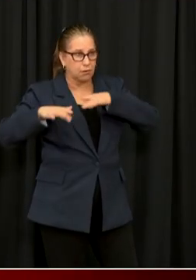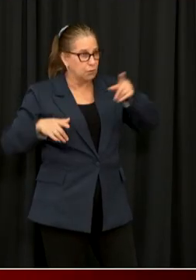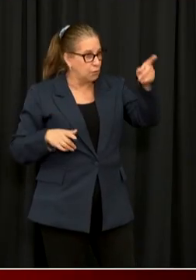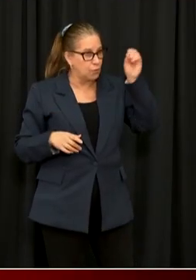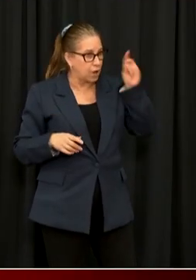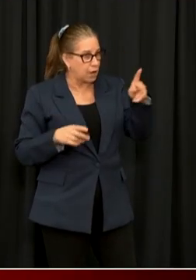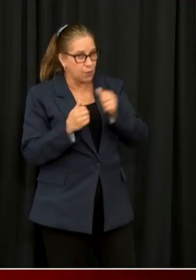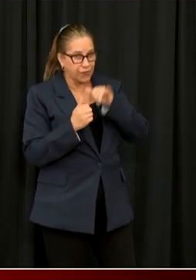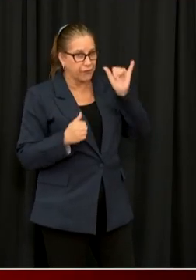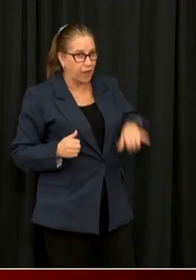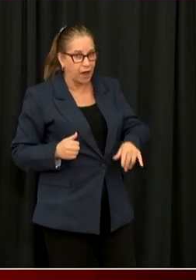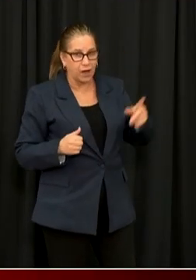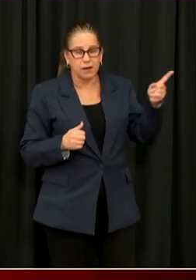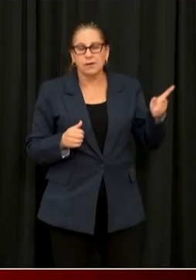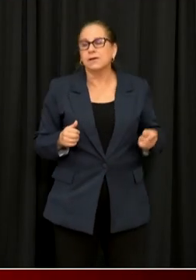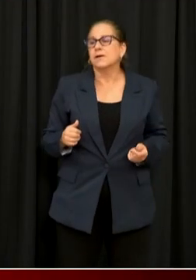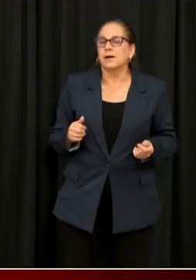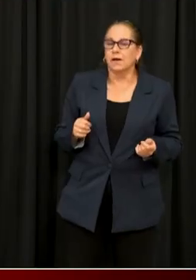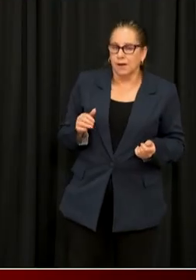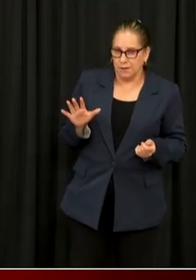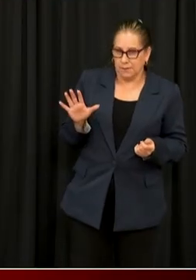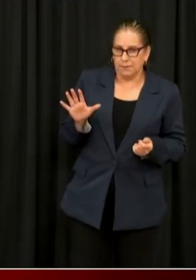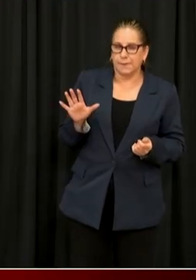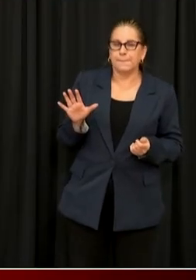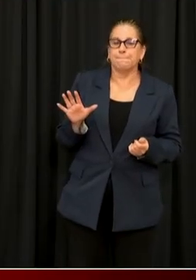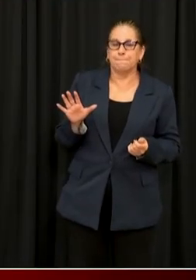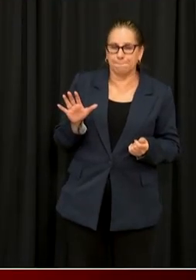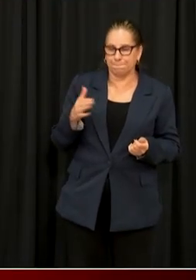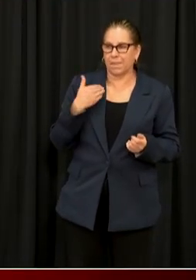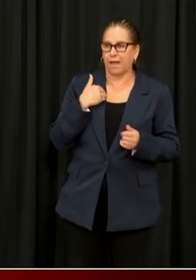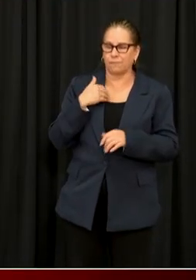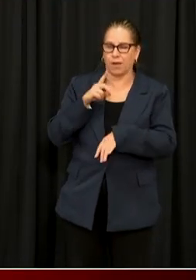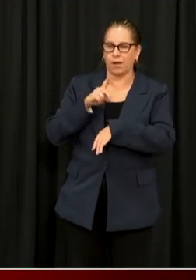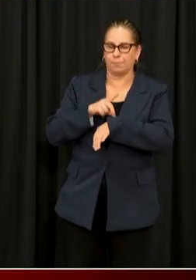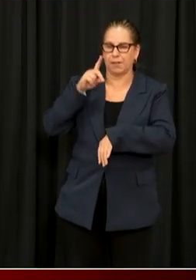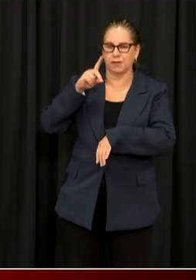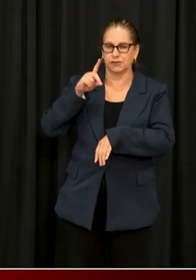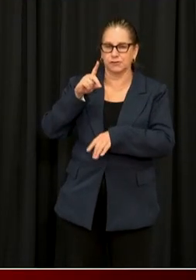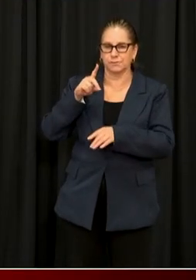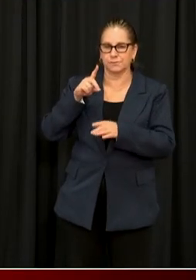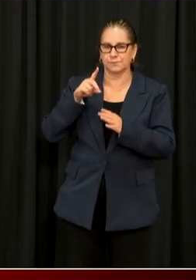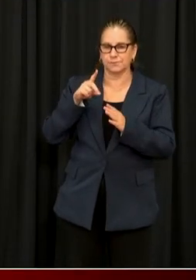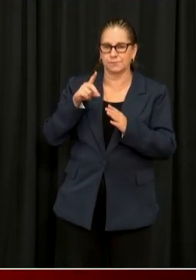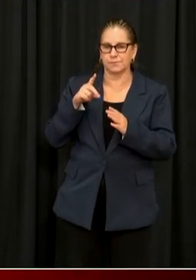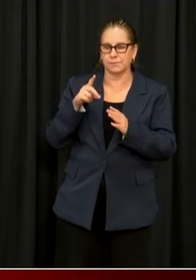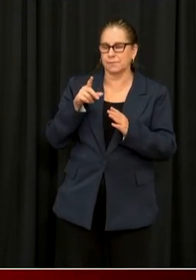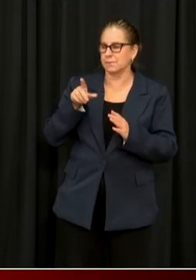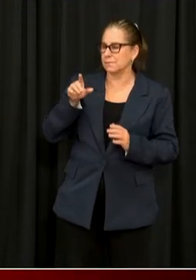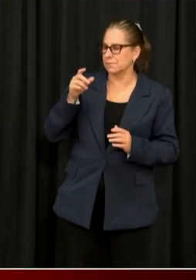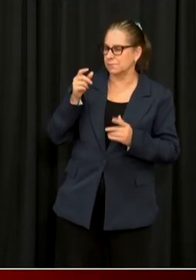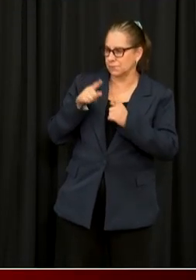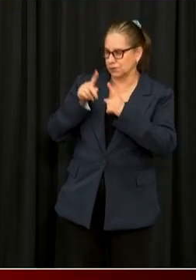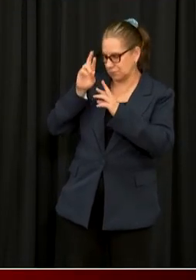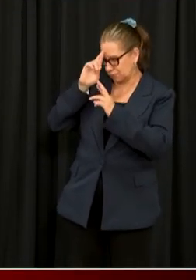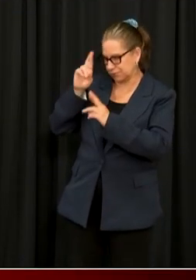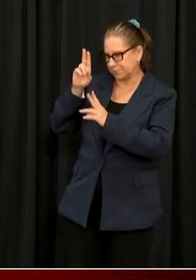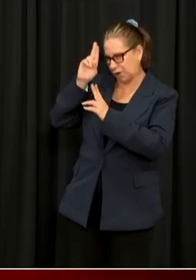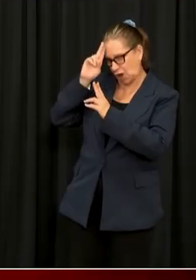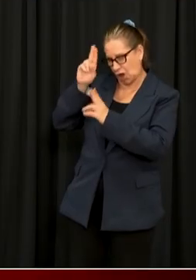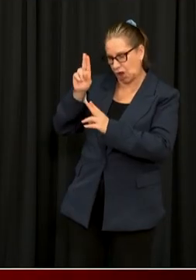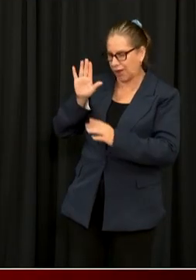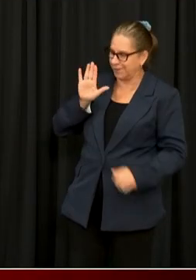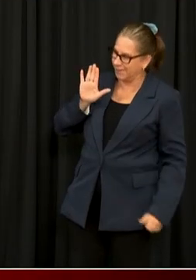We have an obligation to First Amendment rights. People are not under a stay-at-home